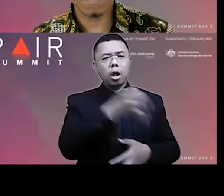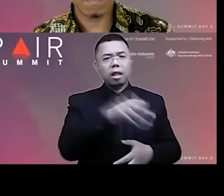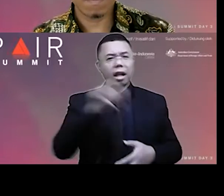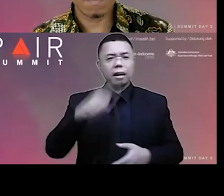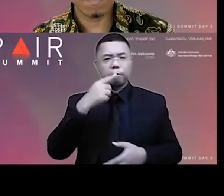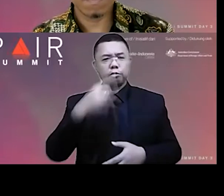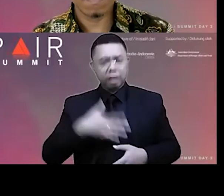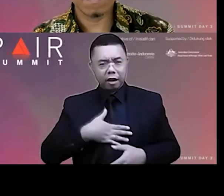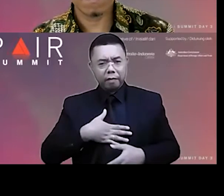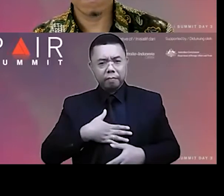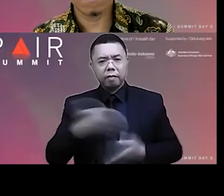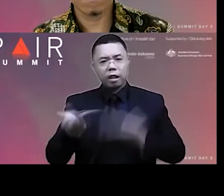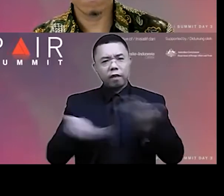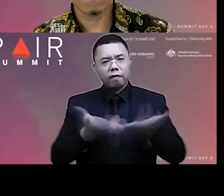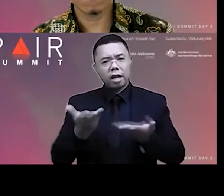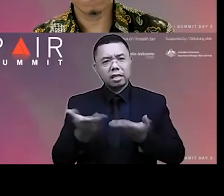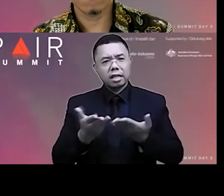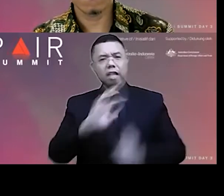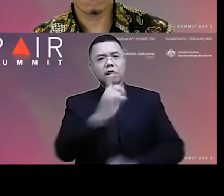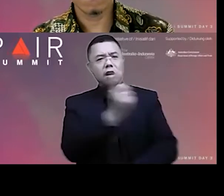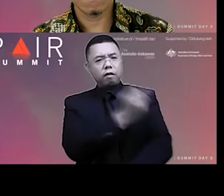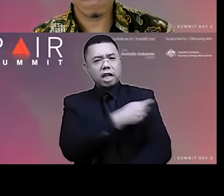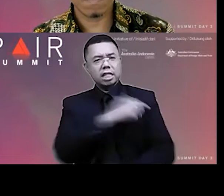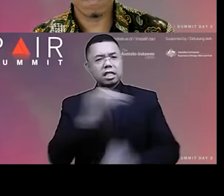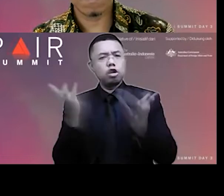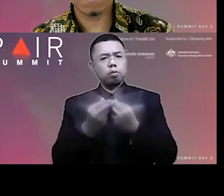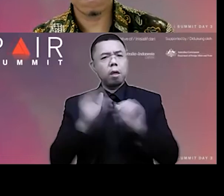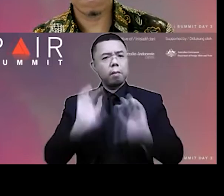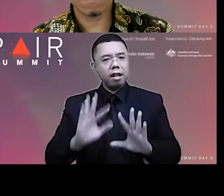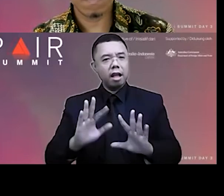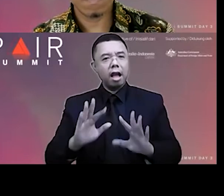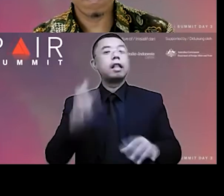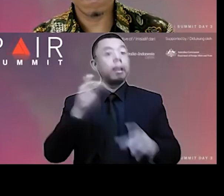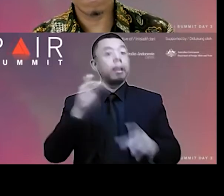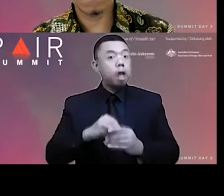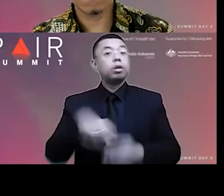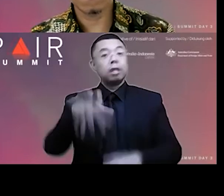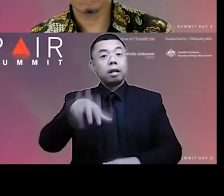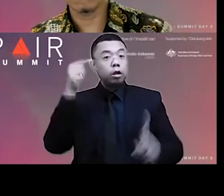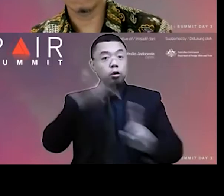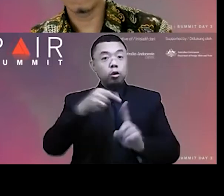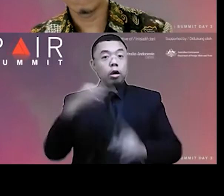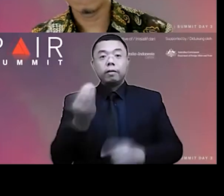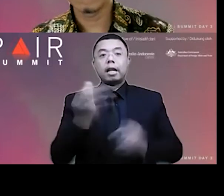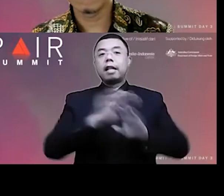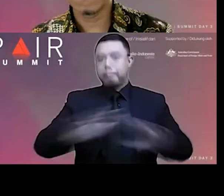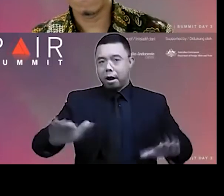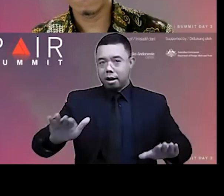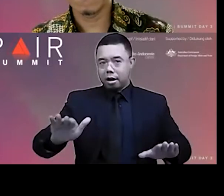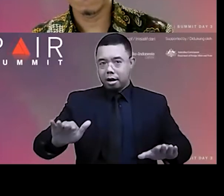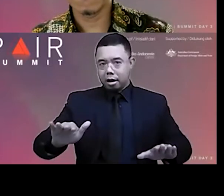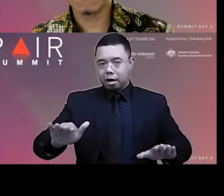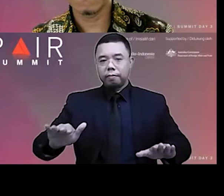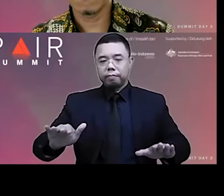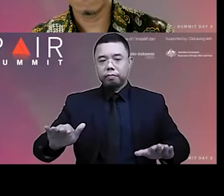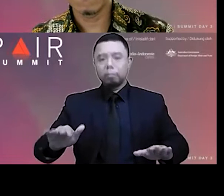has tourism business. They are able to implement a very detailed safety procedures to ensure that the people